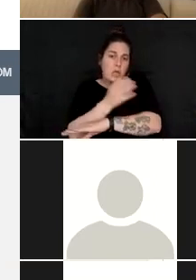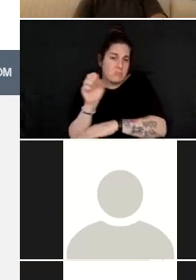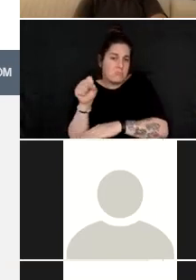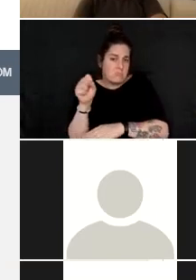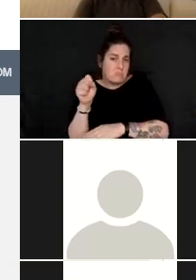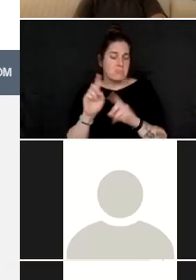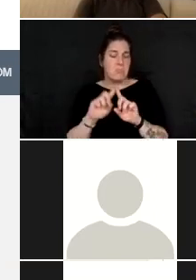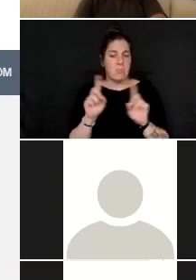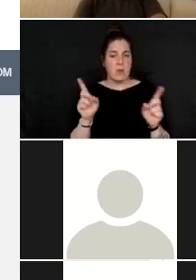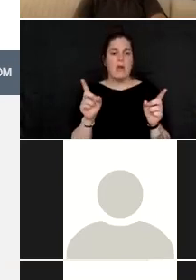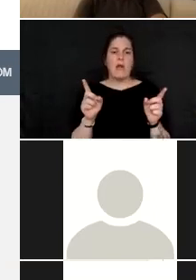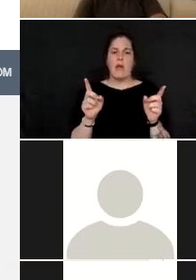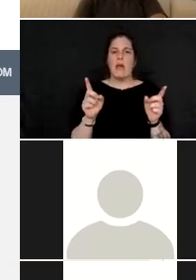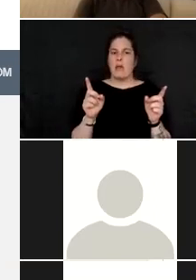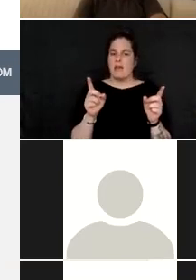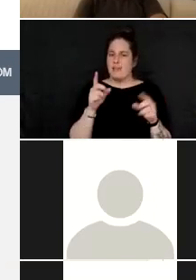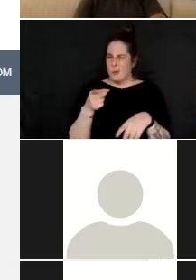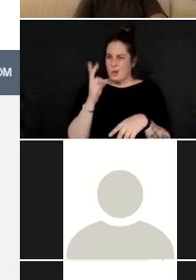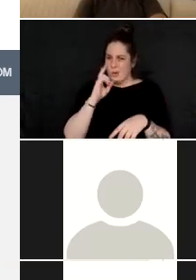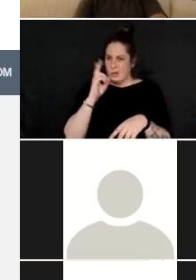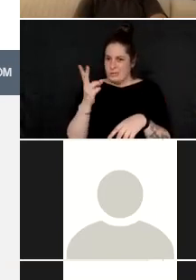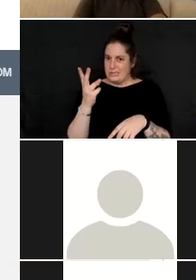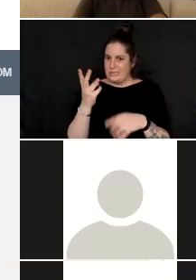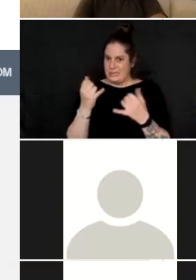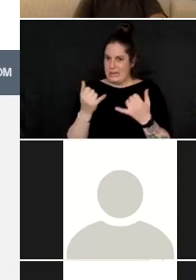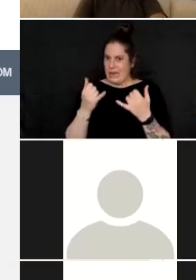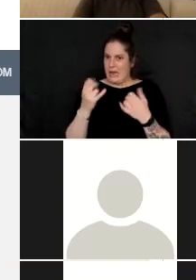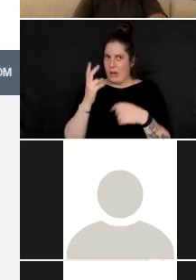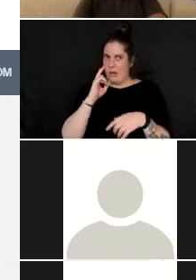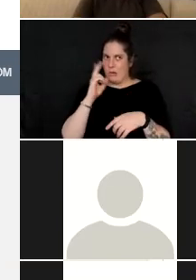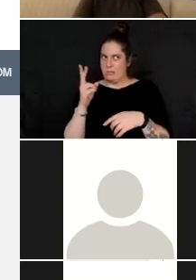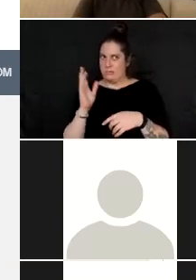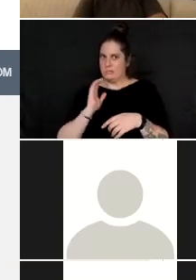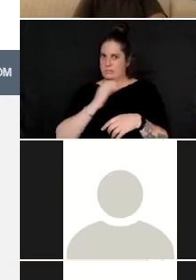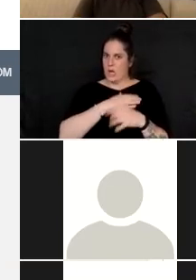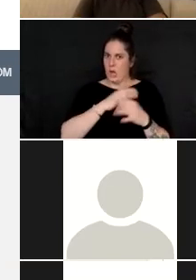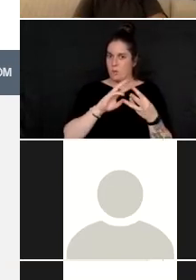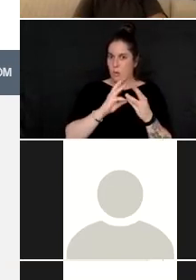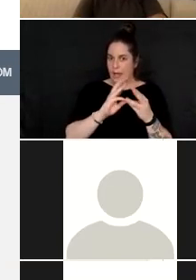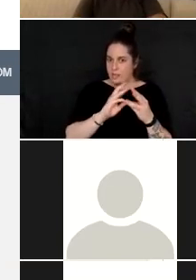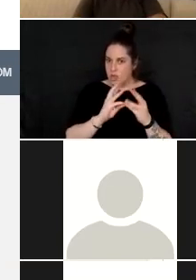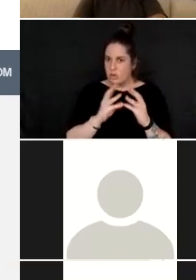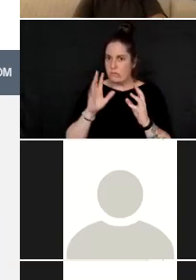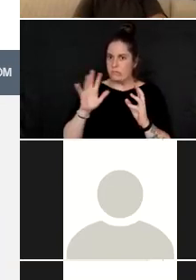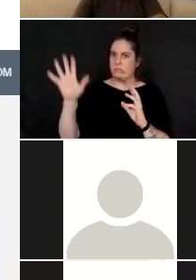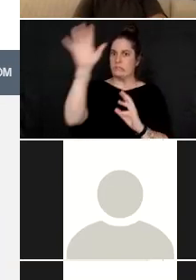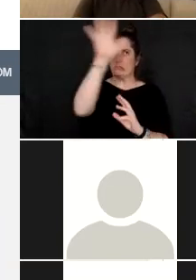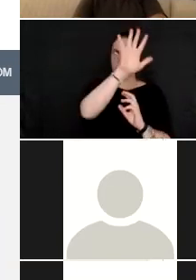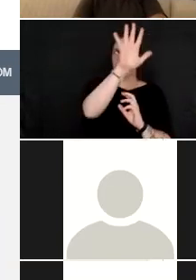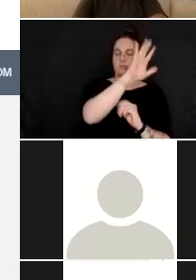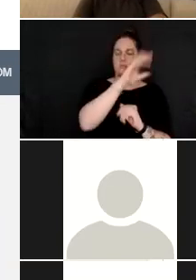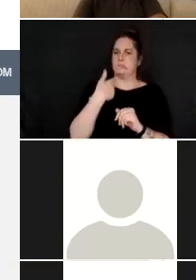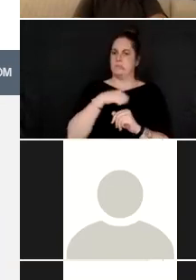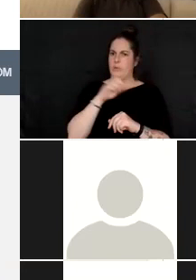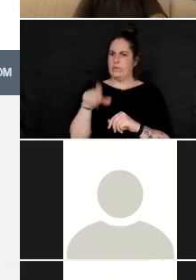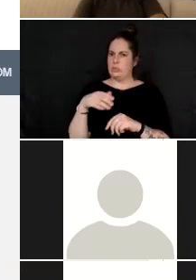fact that we see some things happening around us in terms of our climate and weather, we need to move a little bit quicker